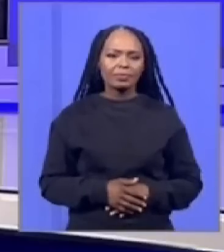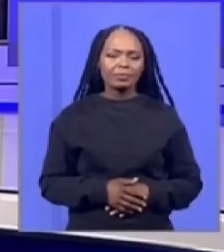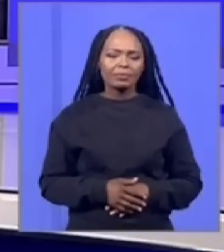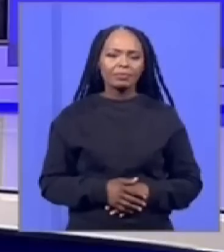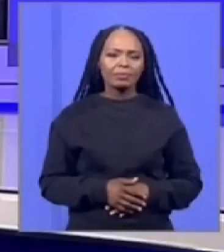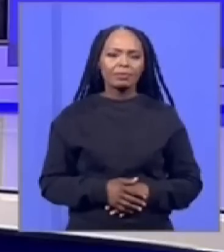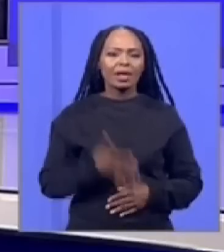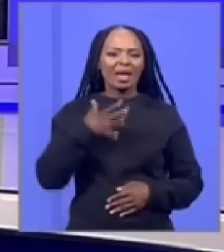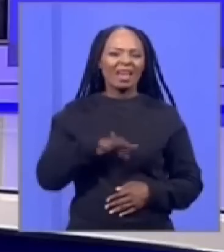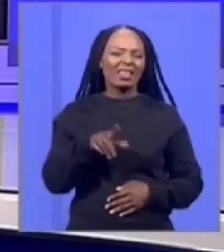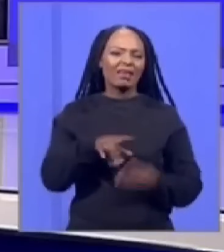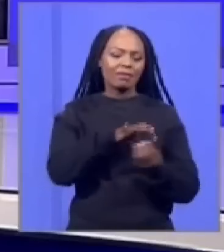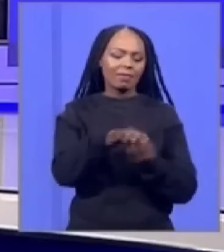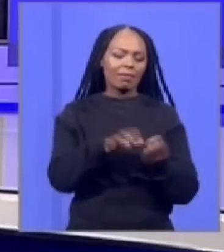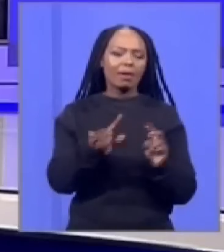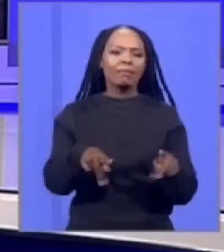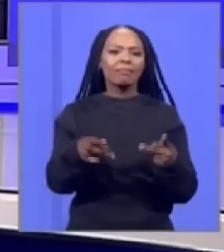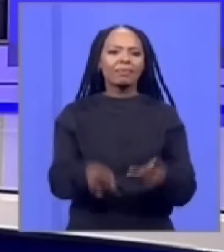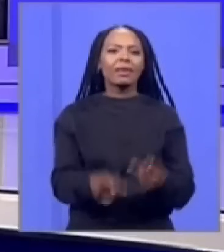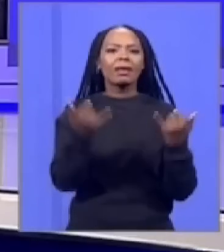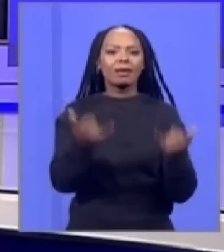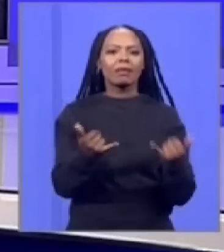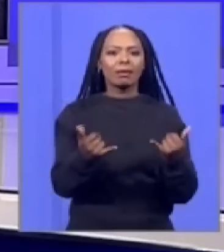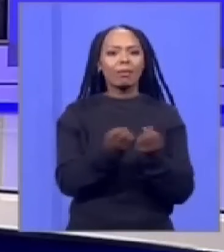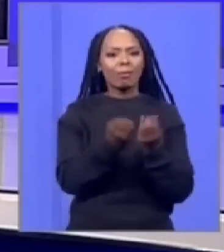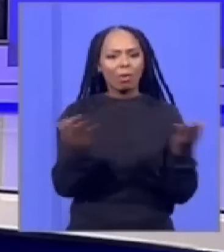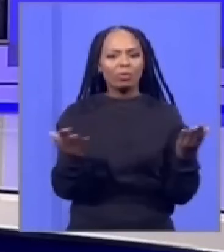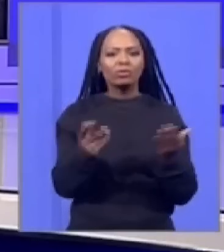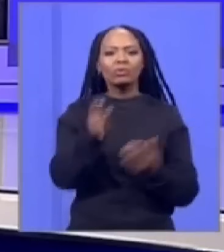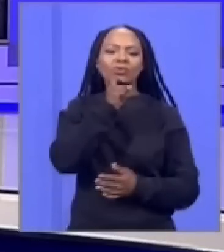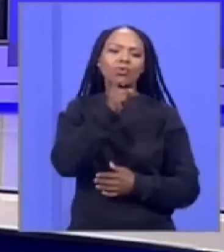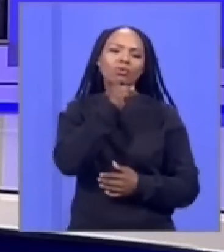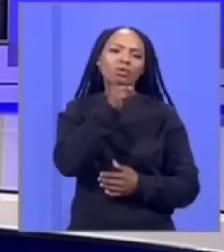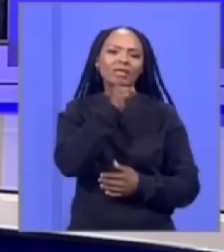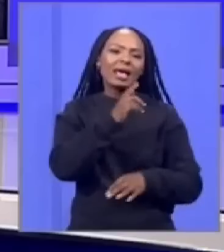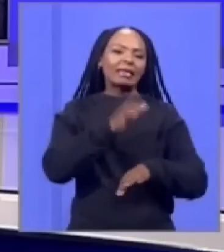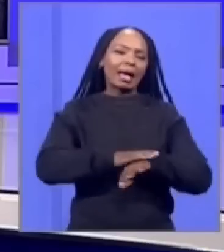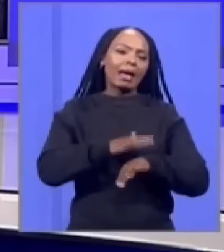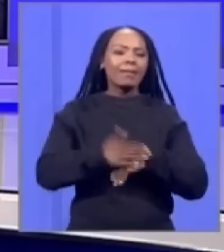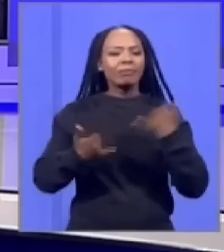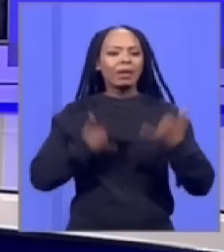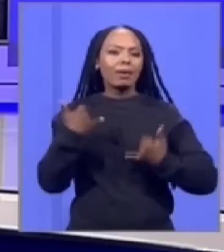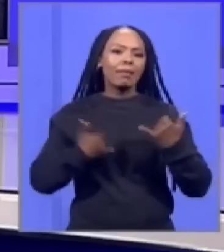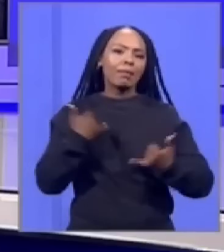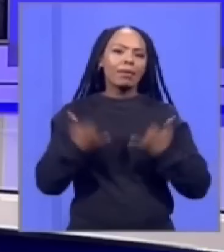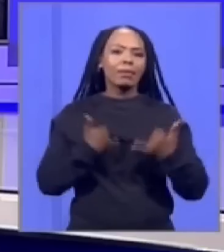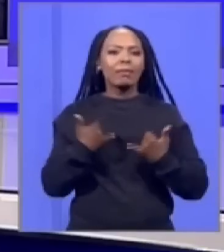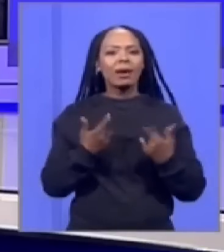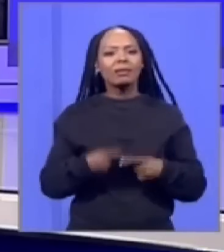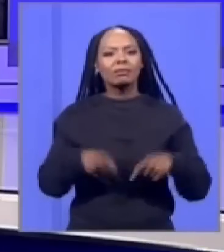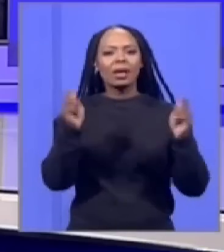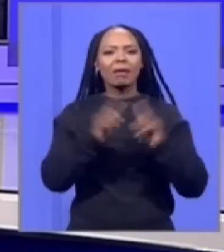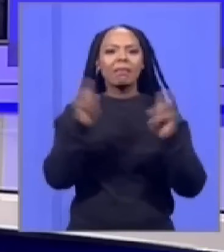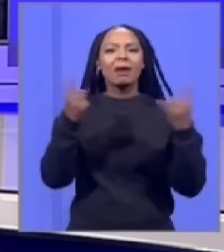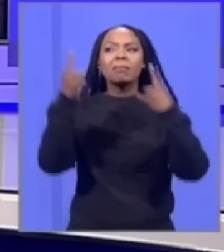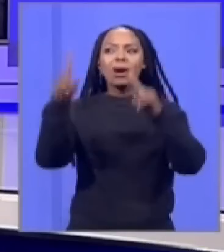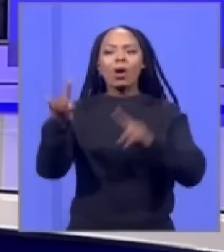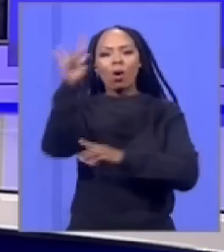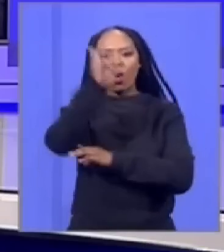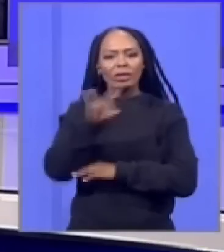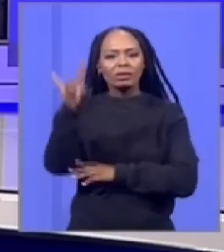A mang a malapa Kimberley a tlohetse tlwaelo ya ho dula le a malapa bona nakong ena letsatsi la Christmas empa a ile hoteleng mo a ileng a iphumana dijo